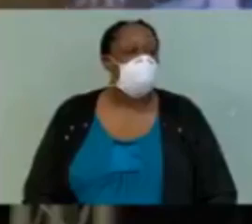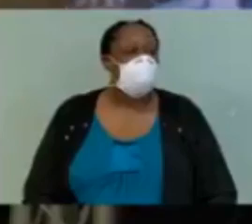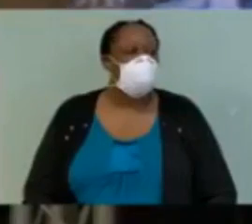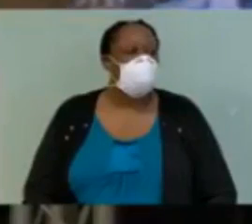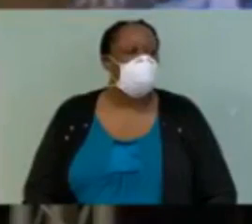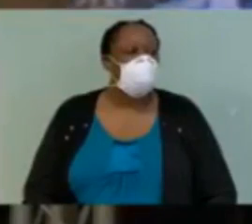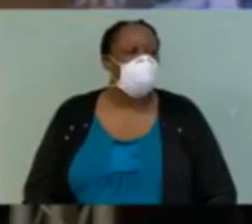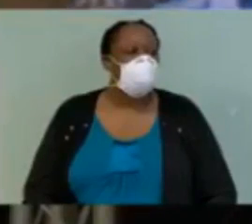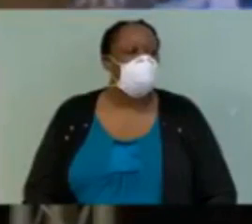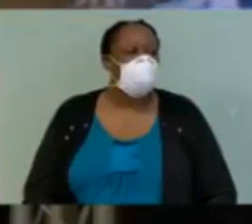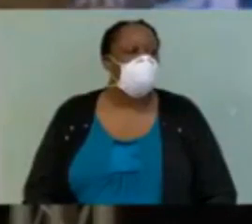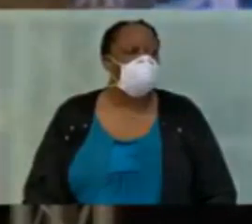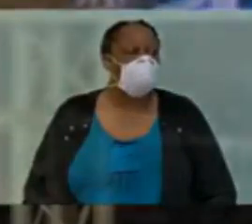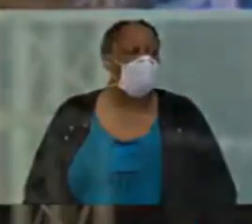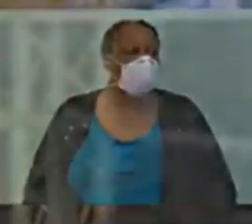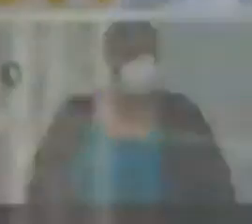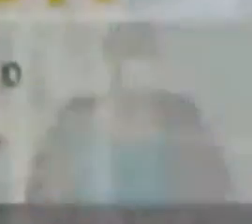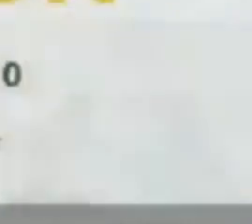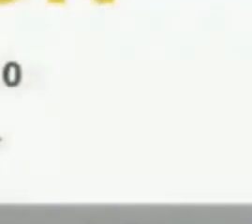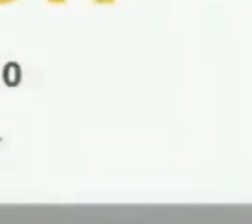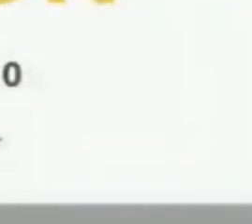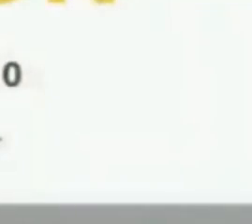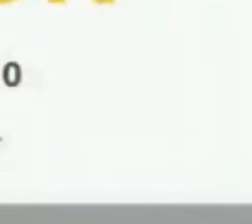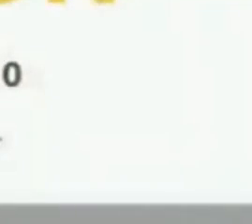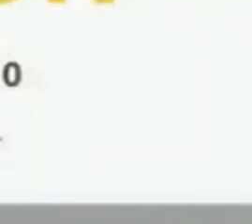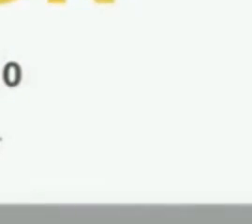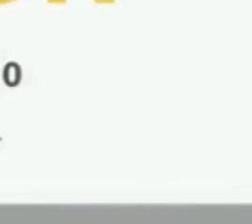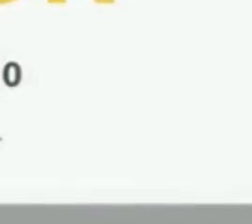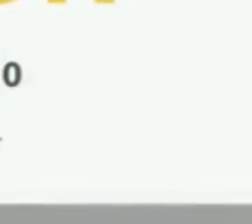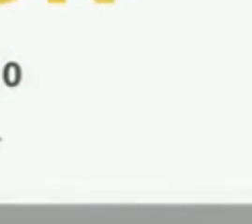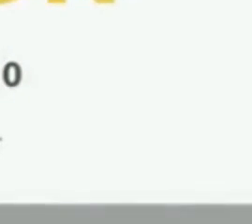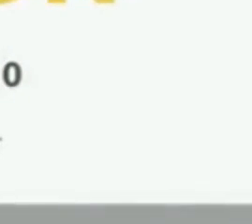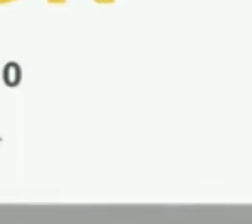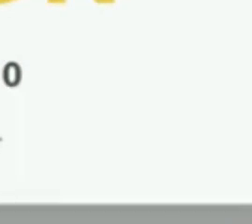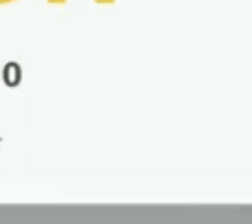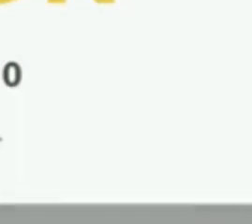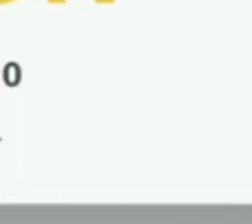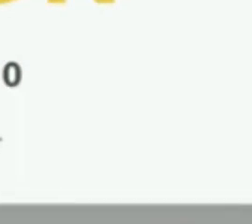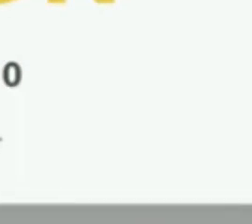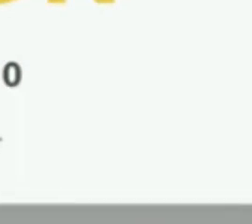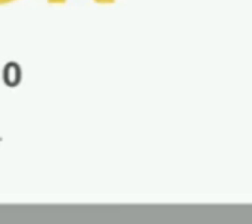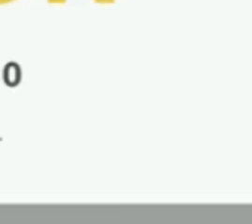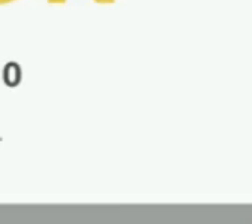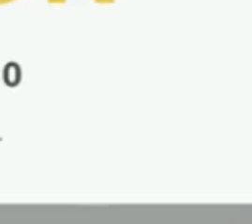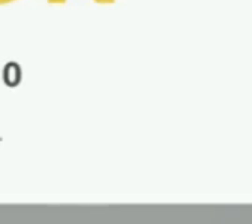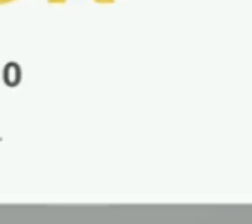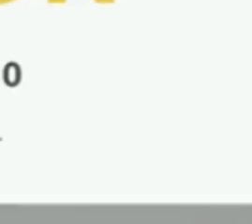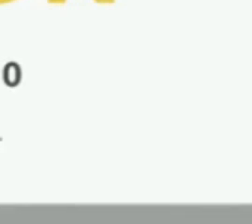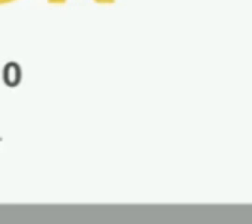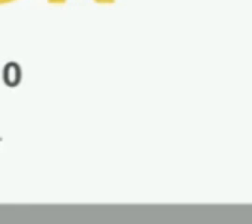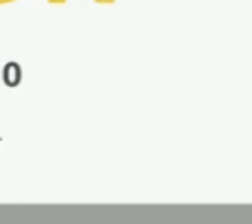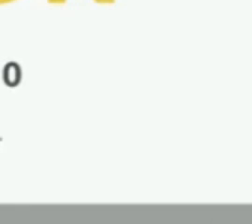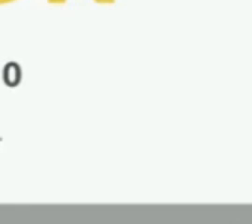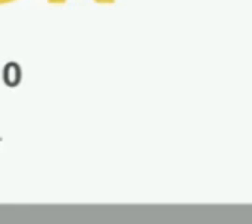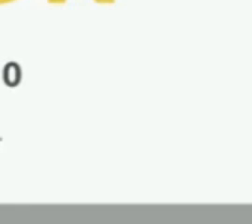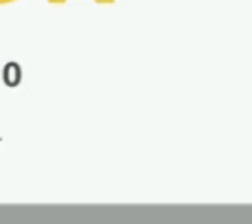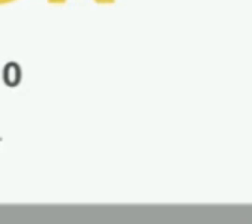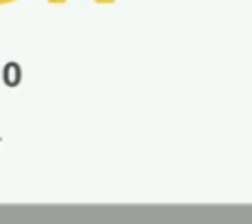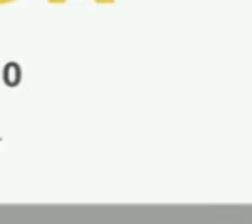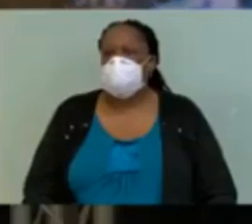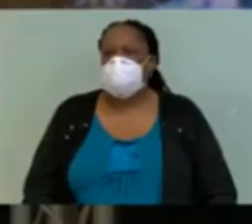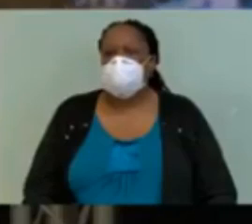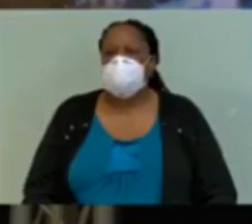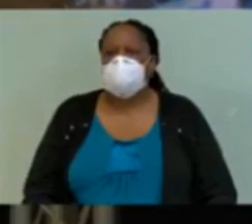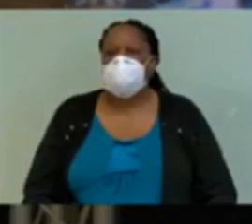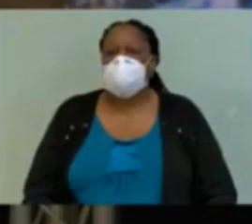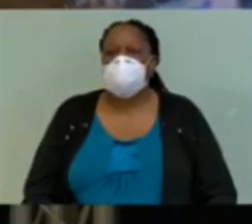Thank you, Mr. James, the CEO of SCASPA. I would now invite the General Manager of the St. Kitts Electricity